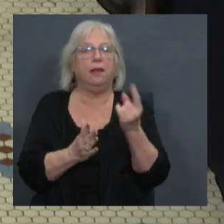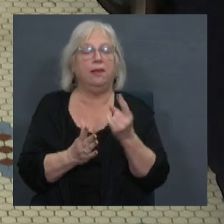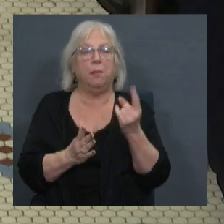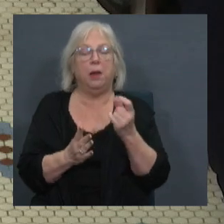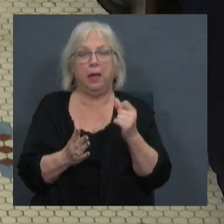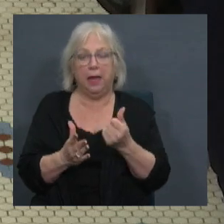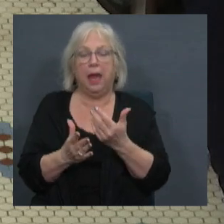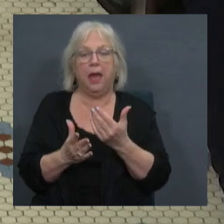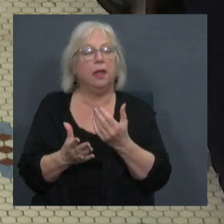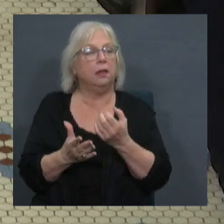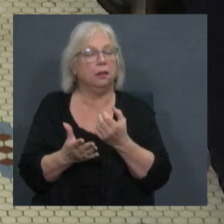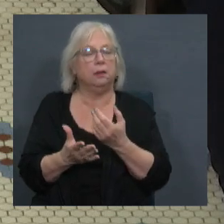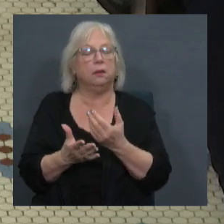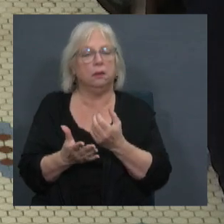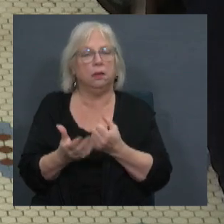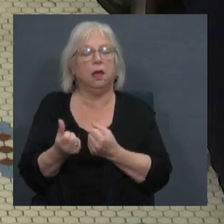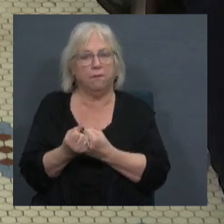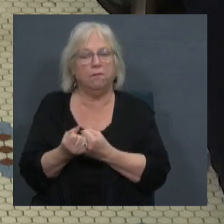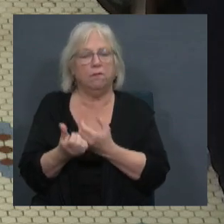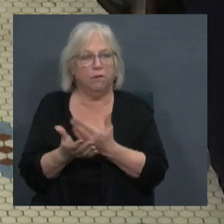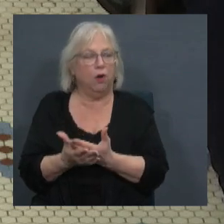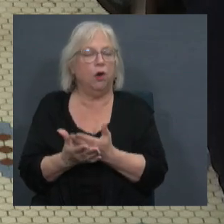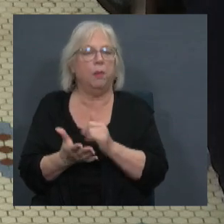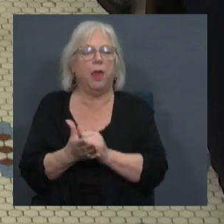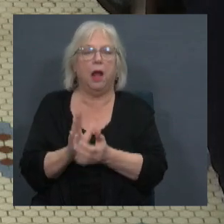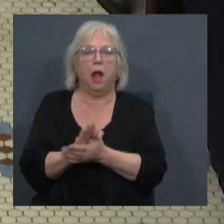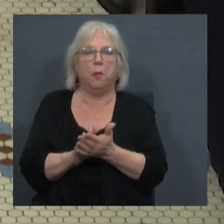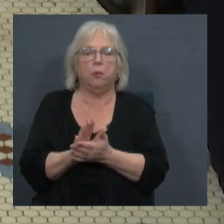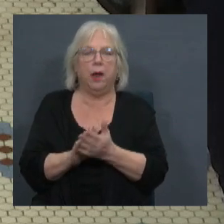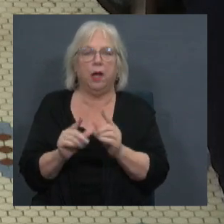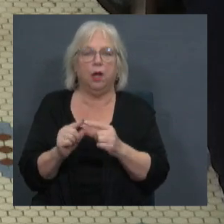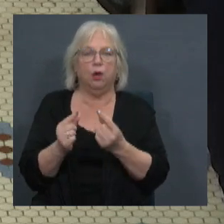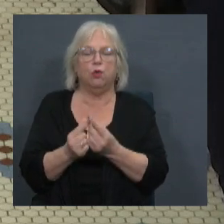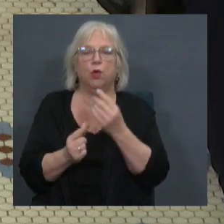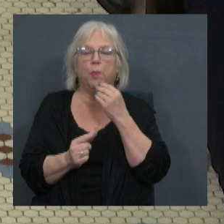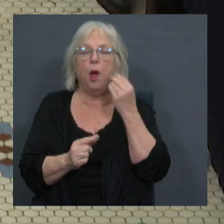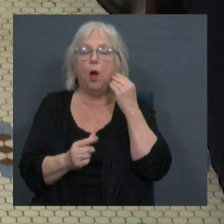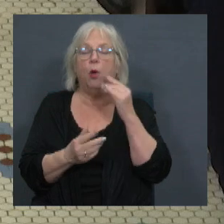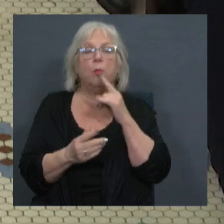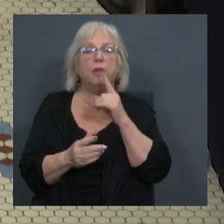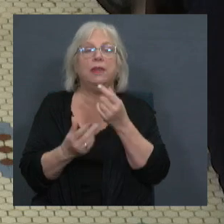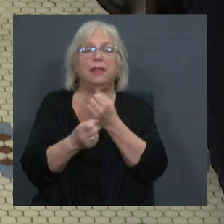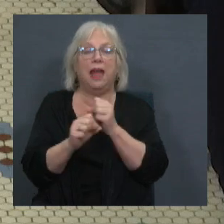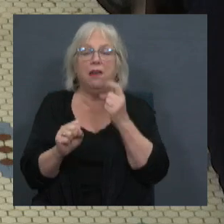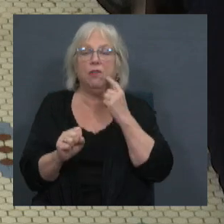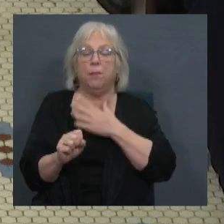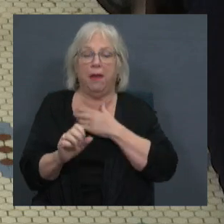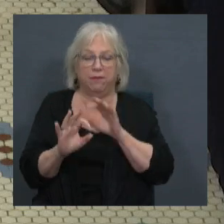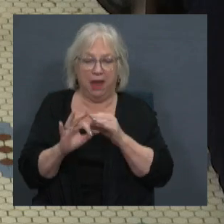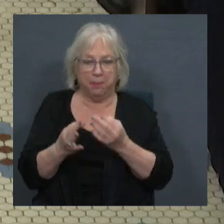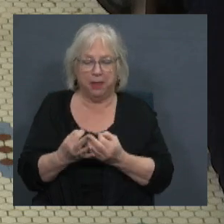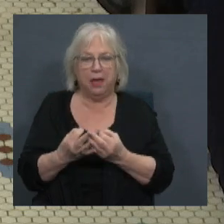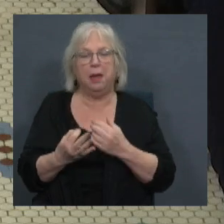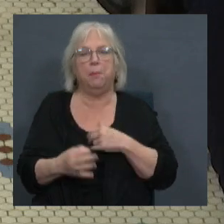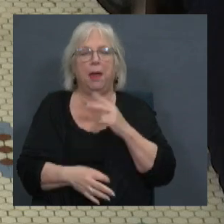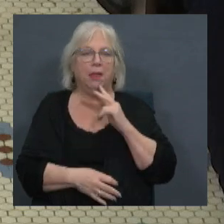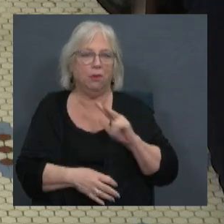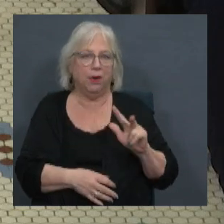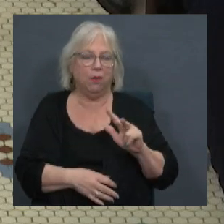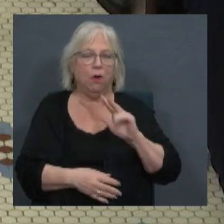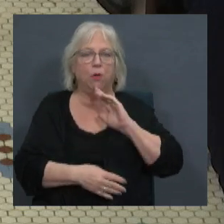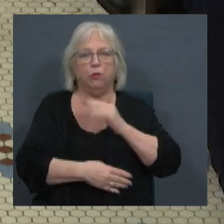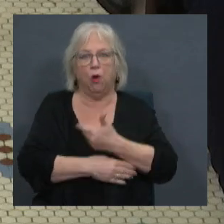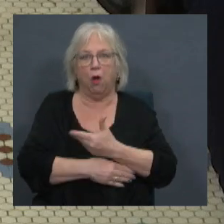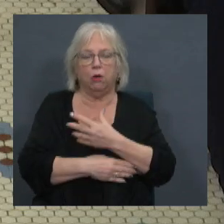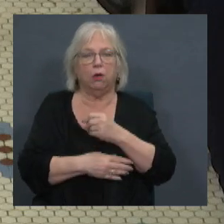location to operate a group home is safe for my family, my 3-year-old daughter, all of the neighbors who